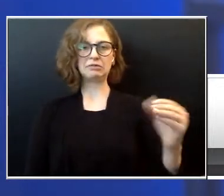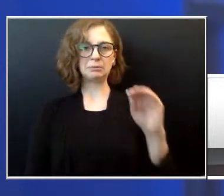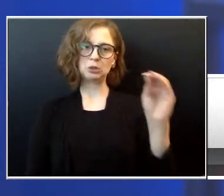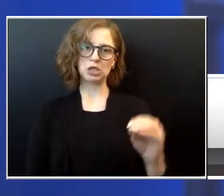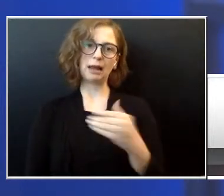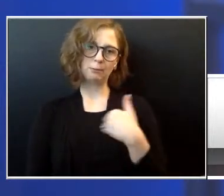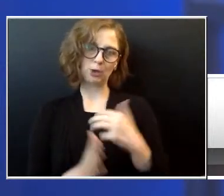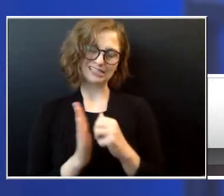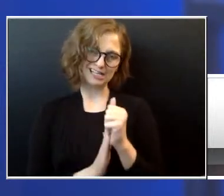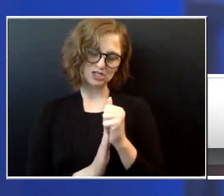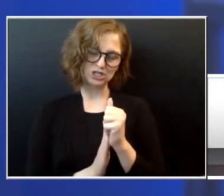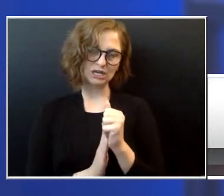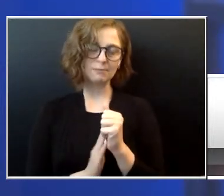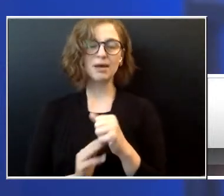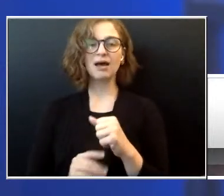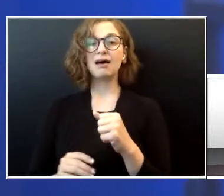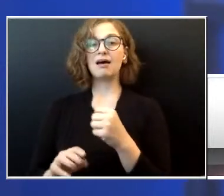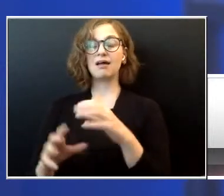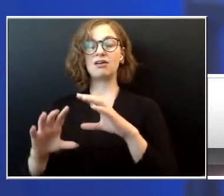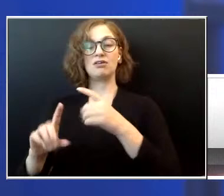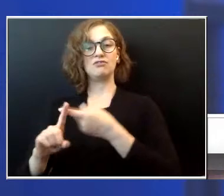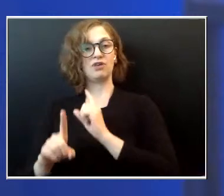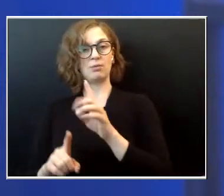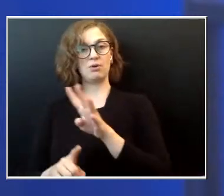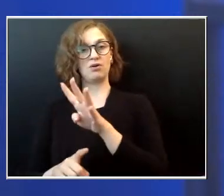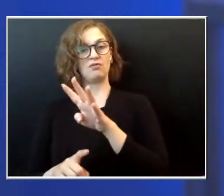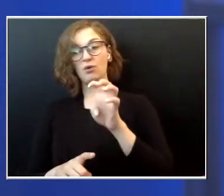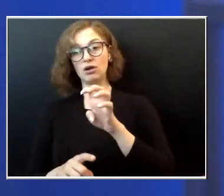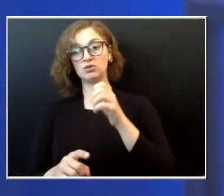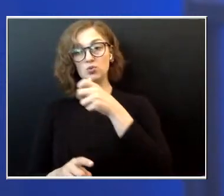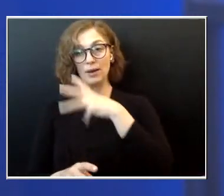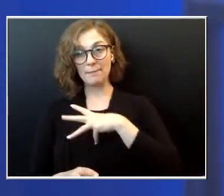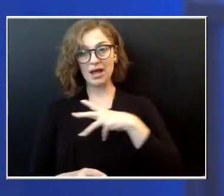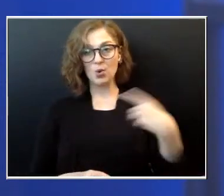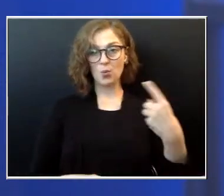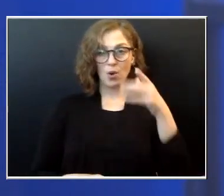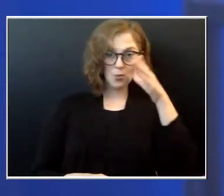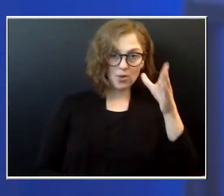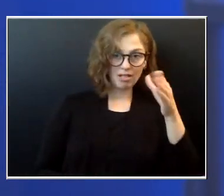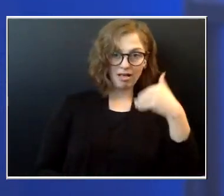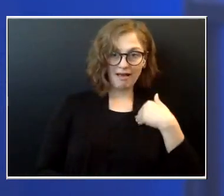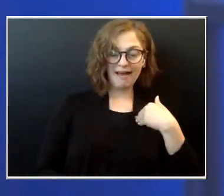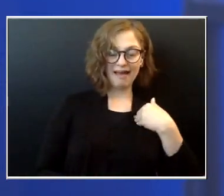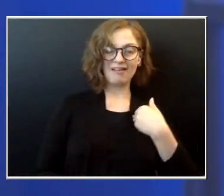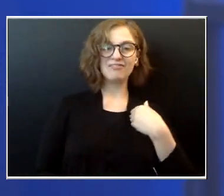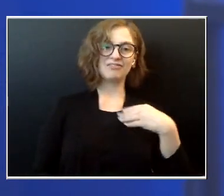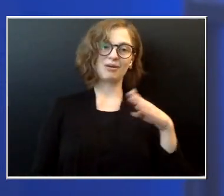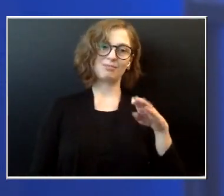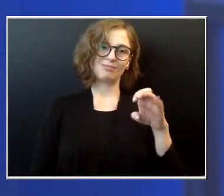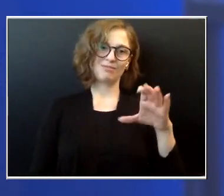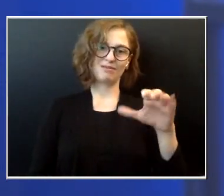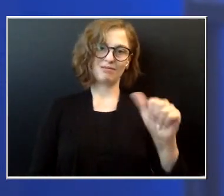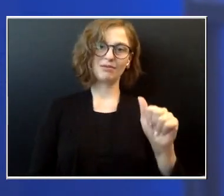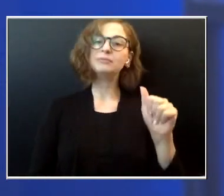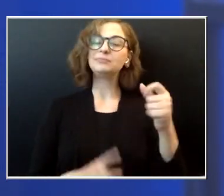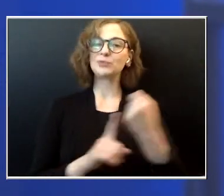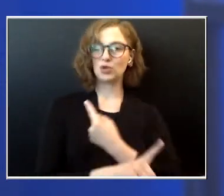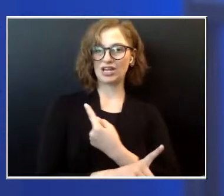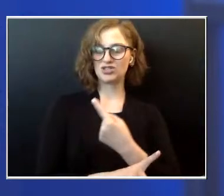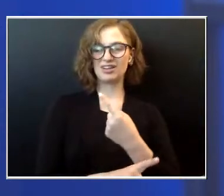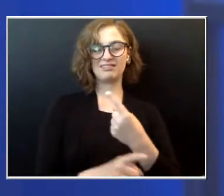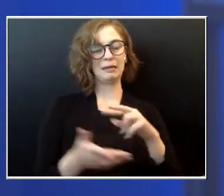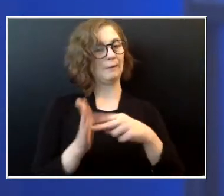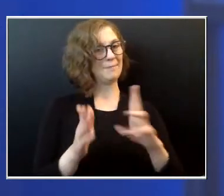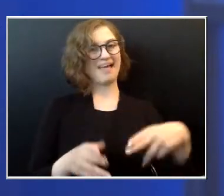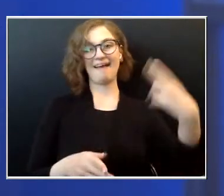a BRCA1 or 2 mutation, and that puts them at a very high risk of breast cancer, anywhere between a 50 to